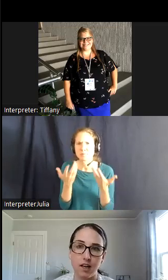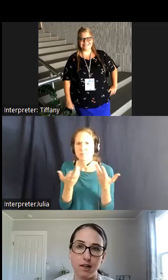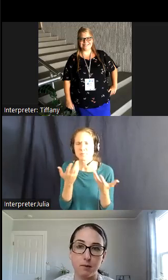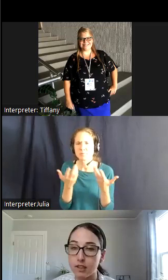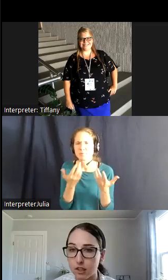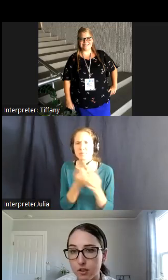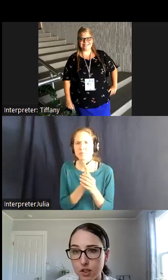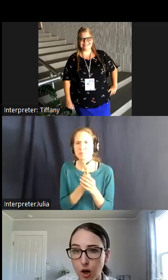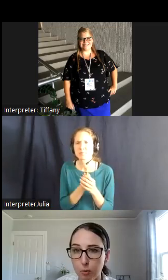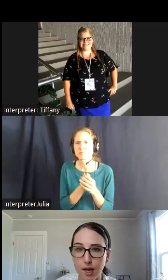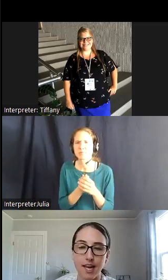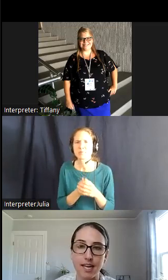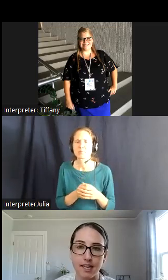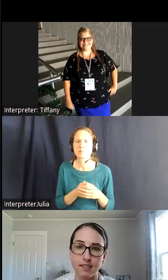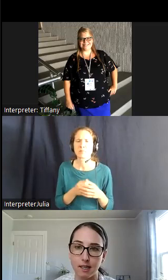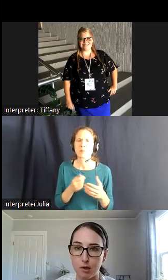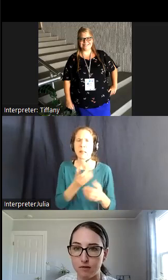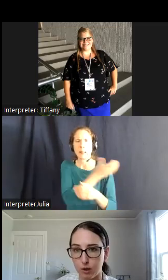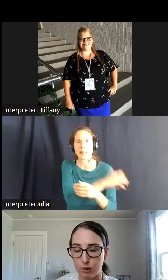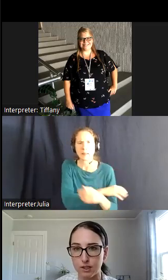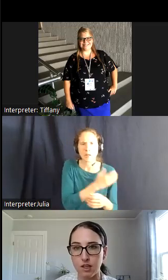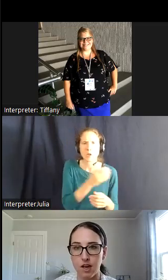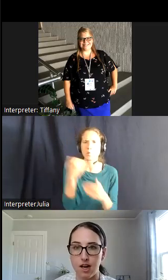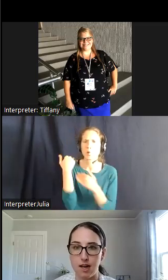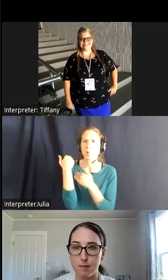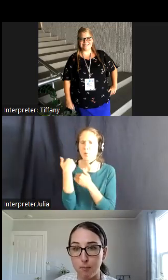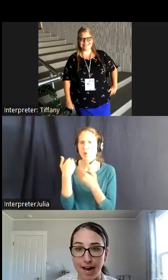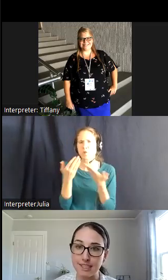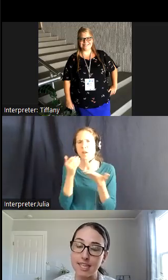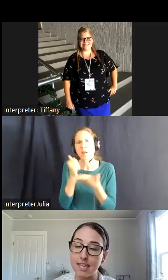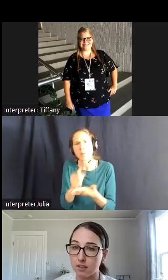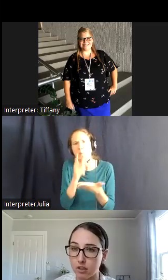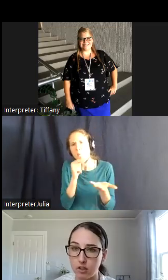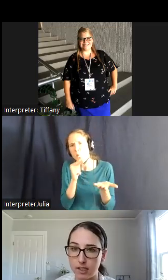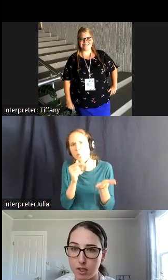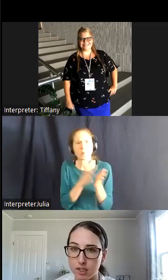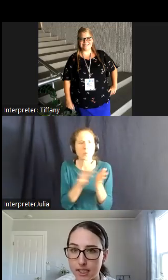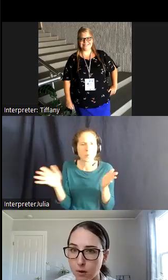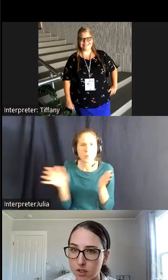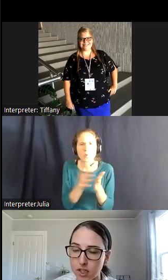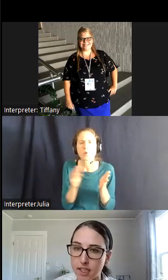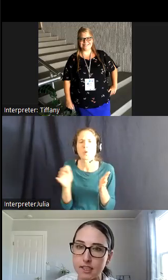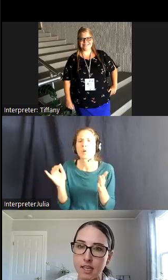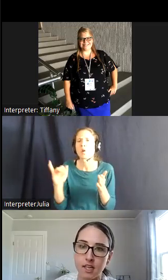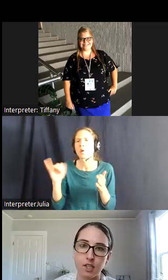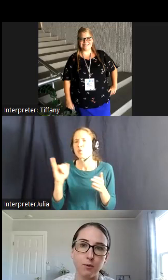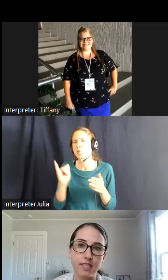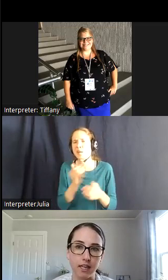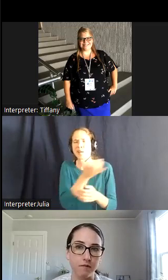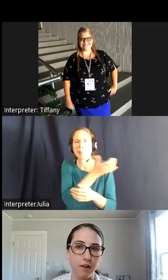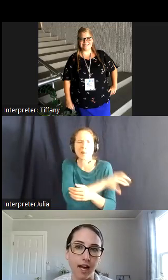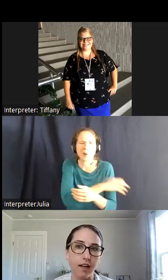clarify clinical scope and some of those capacity and clinical expertise questions